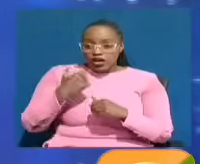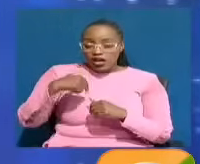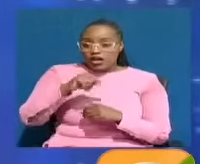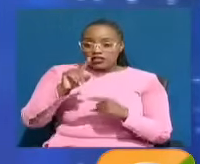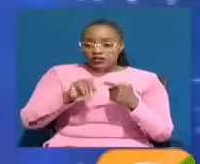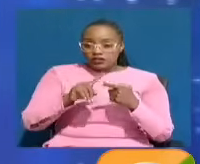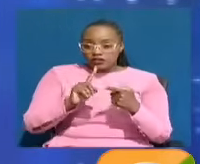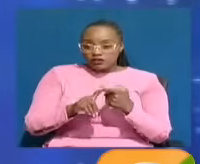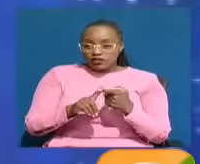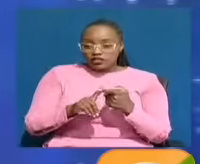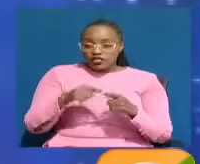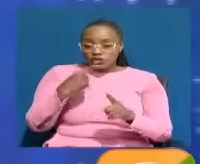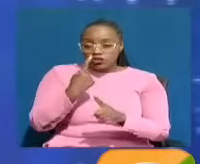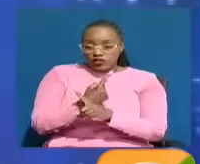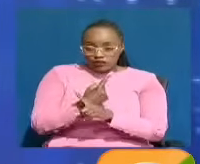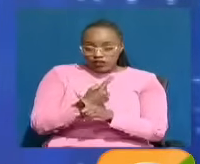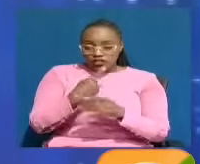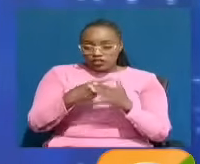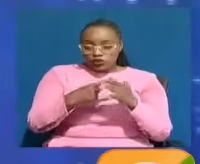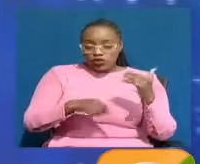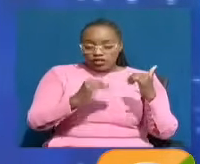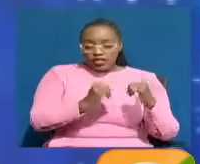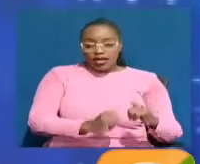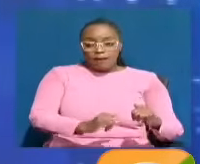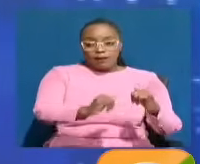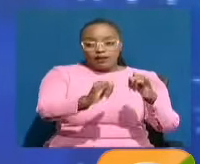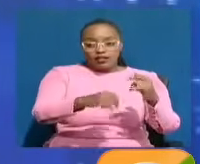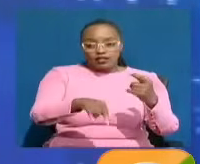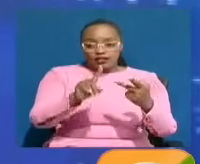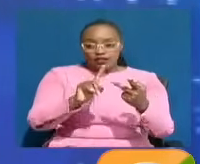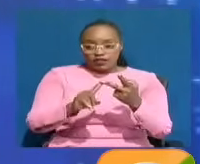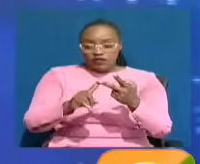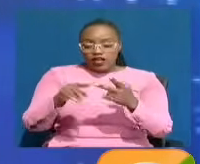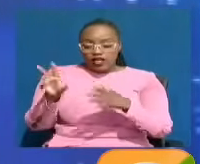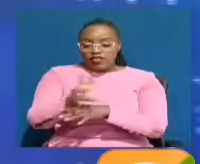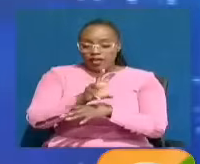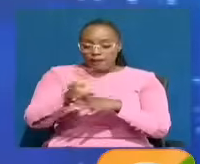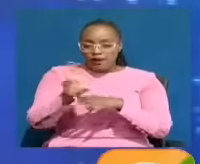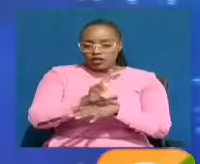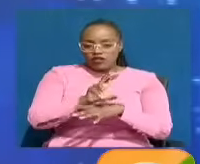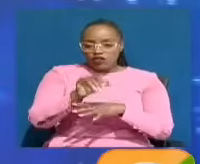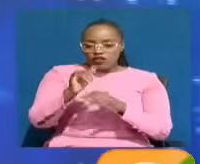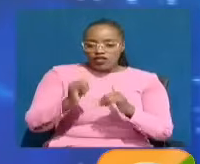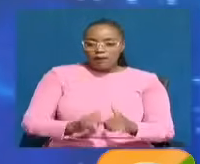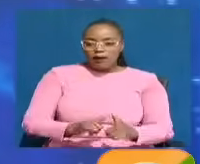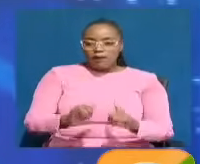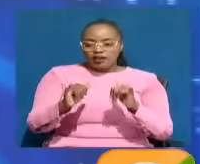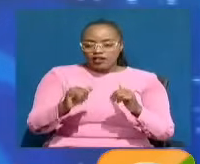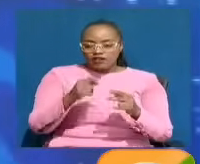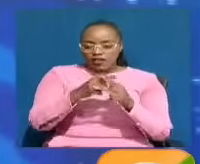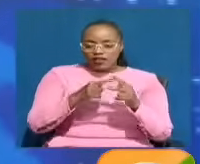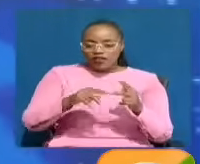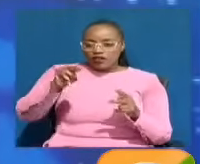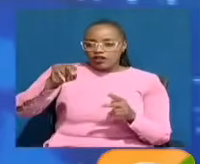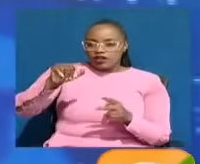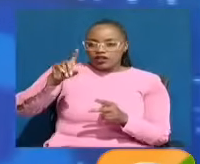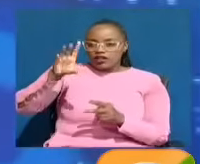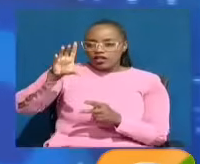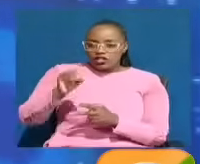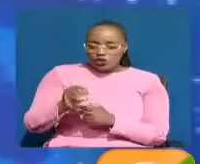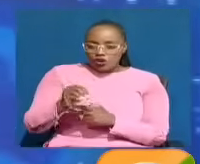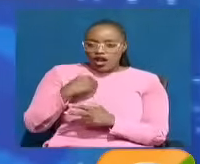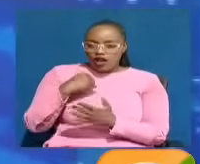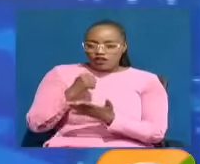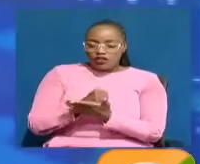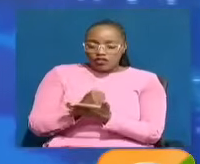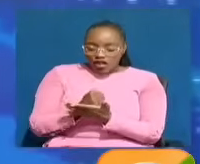first of all, to distinguish between the implementation and the overseeing of the implementation. In the NADCO report, there is meant to be the